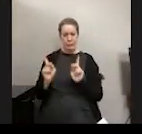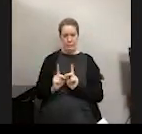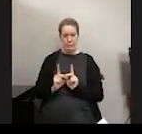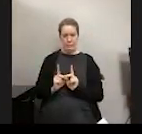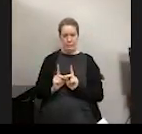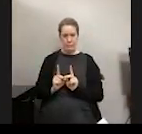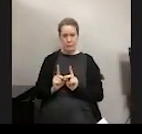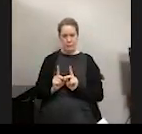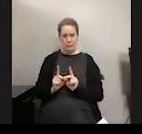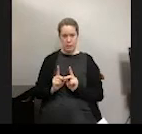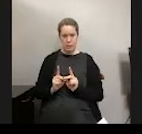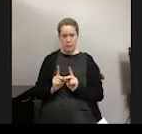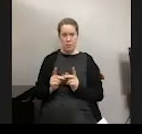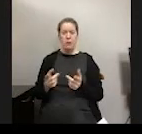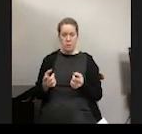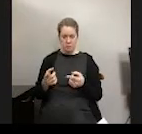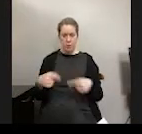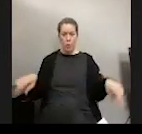that they have